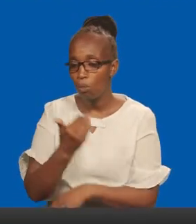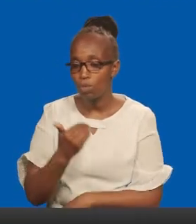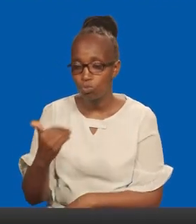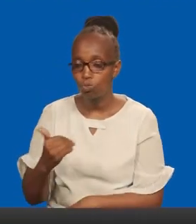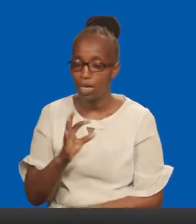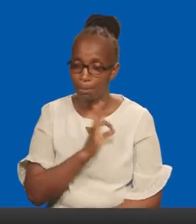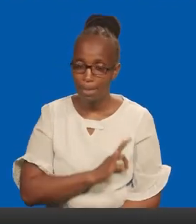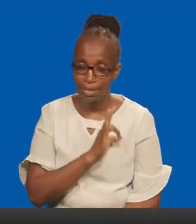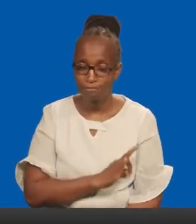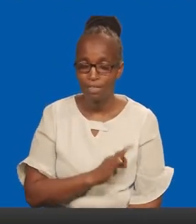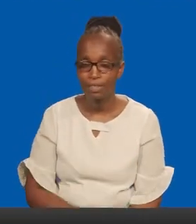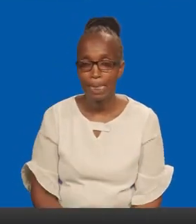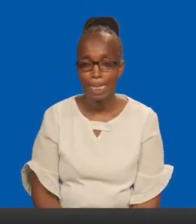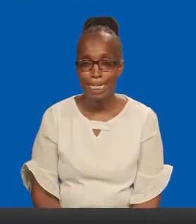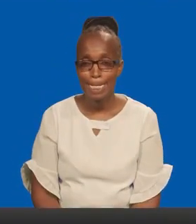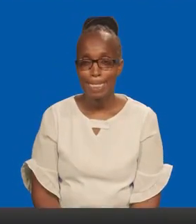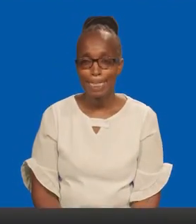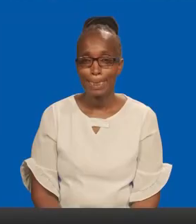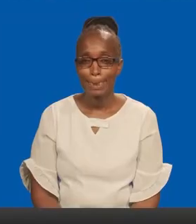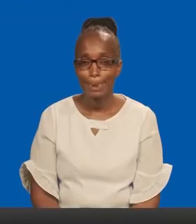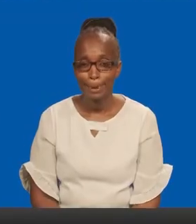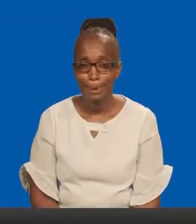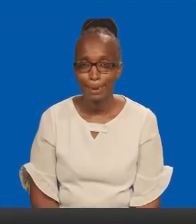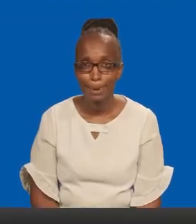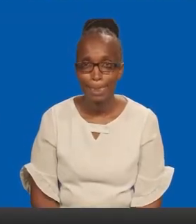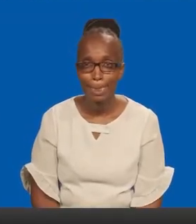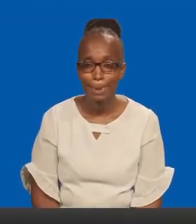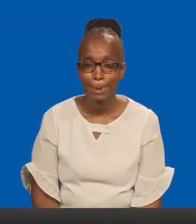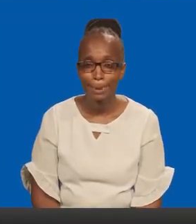effectively so that our children may benefit. Mary Kialo, Undugu TV.